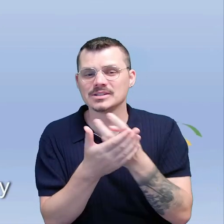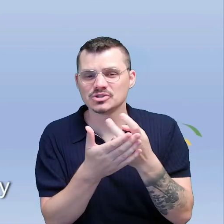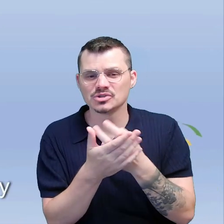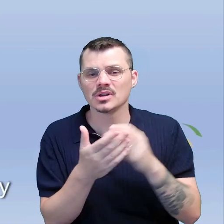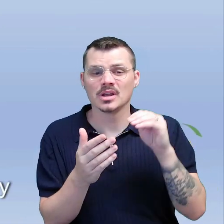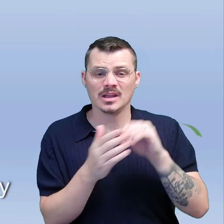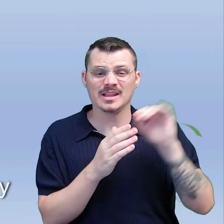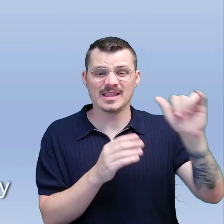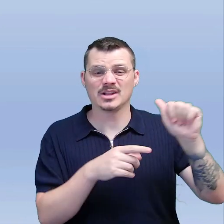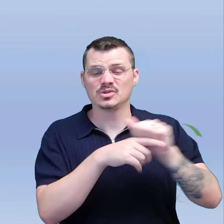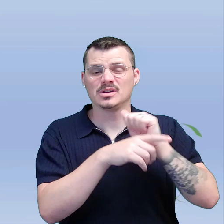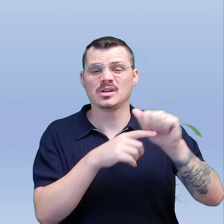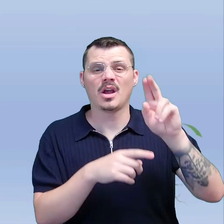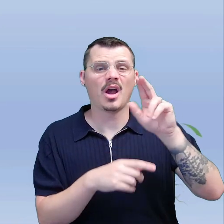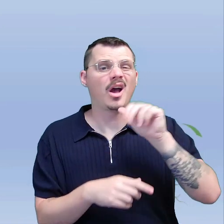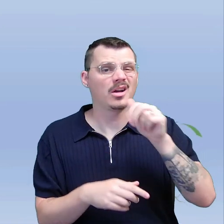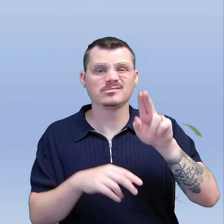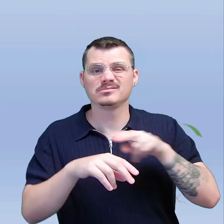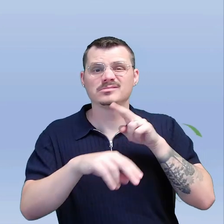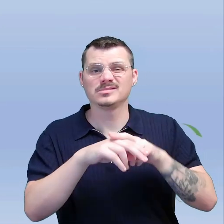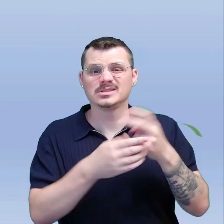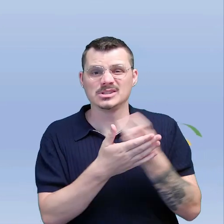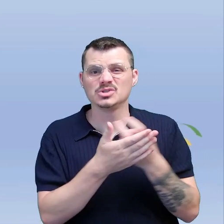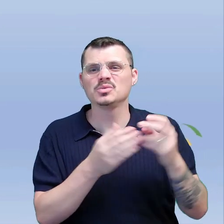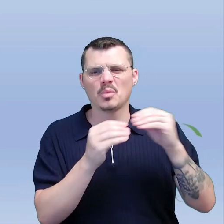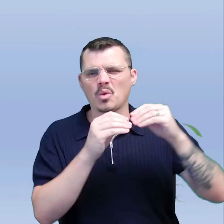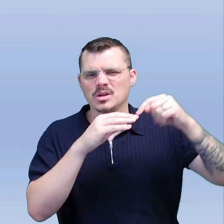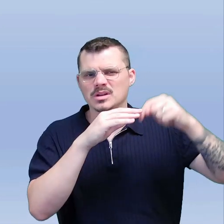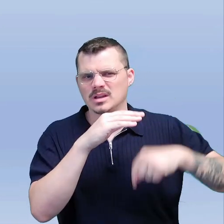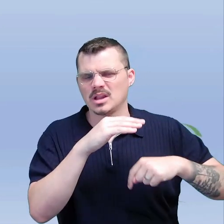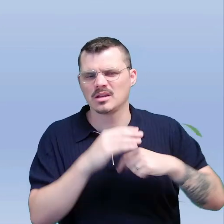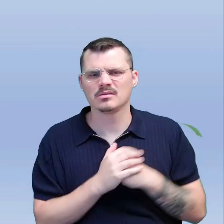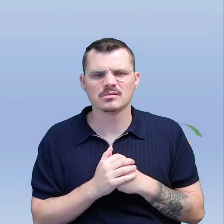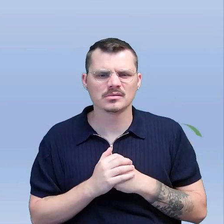seminar on unusual seizures, they talk about these in a lot more detail.